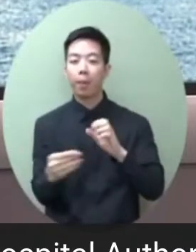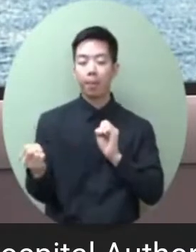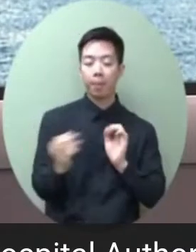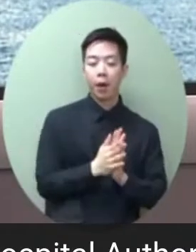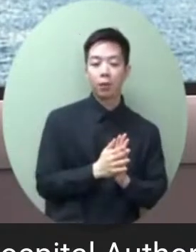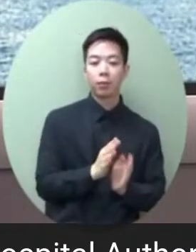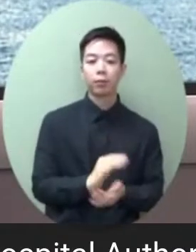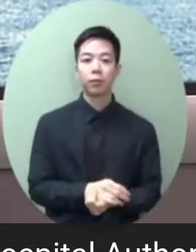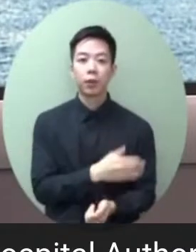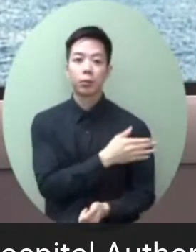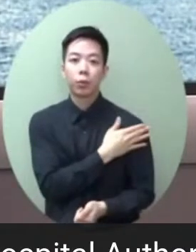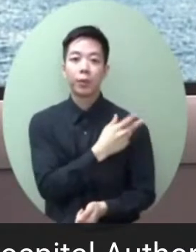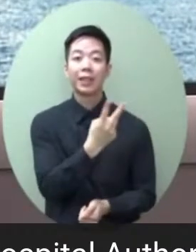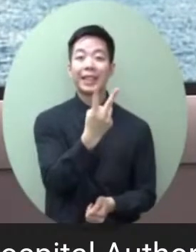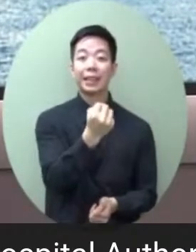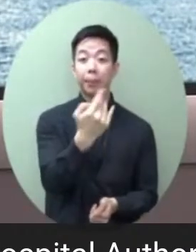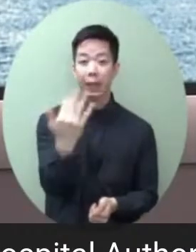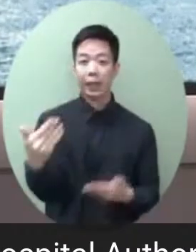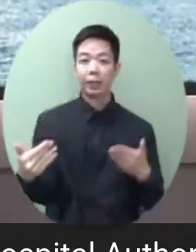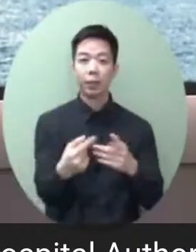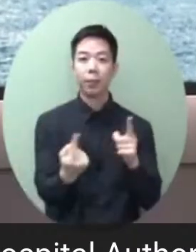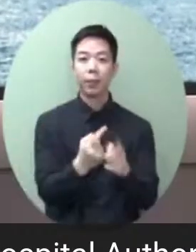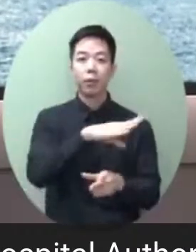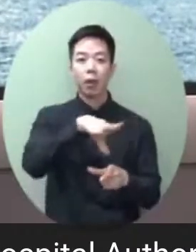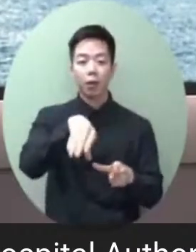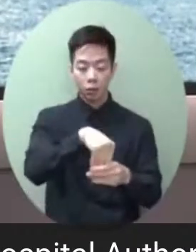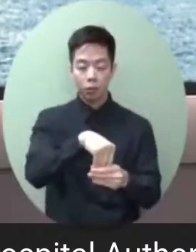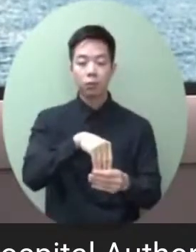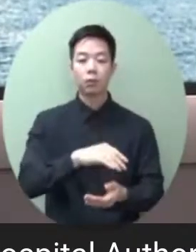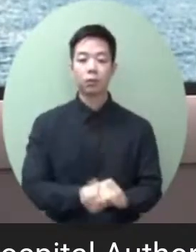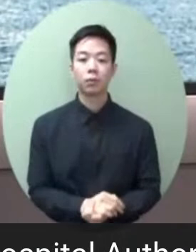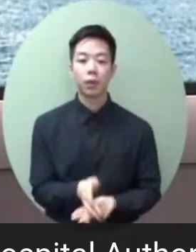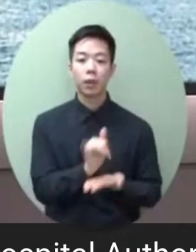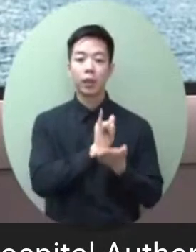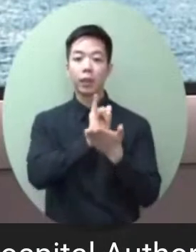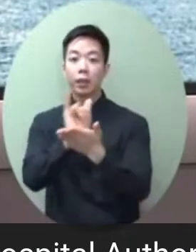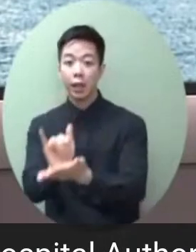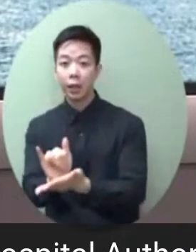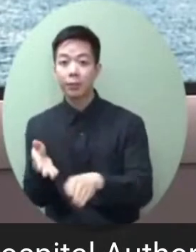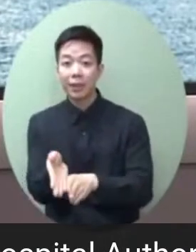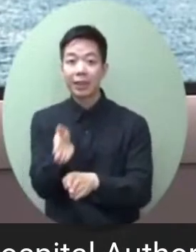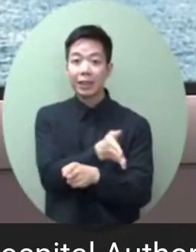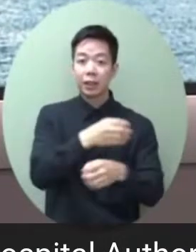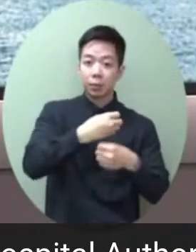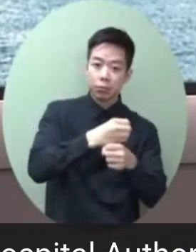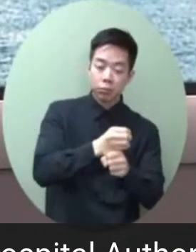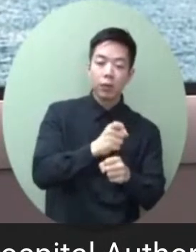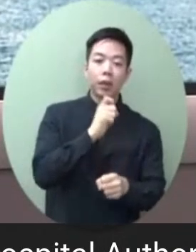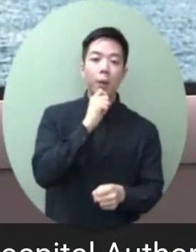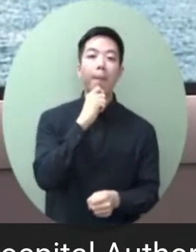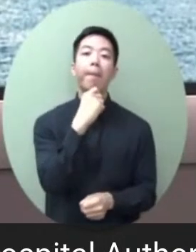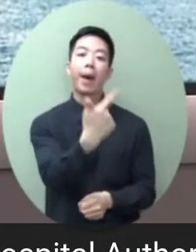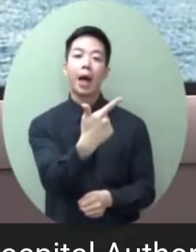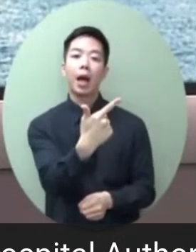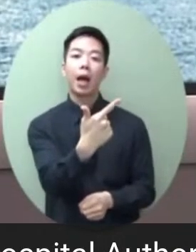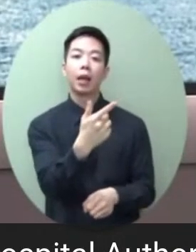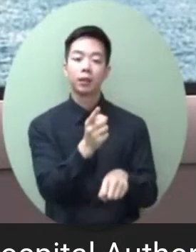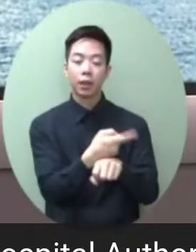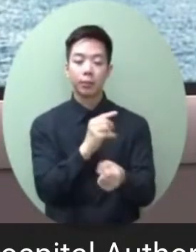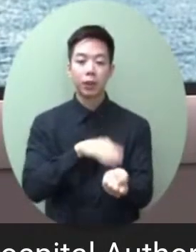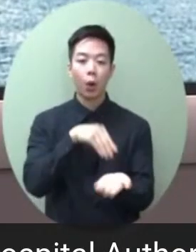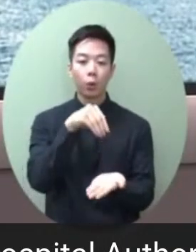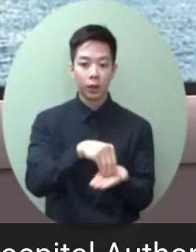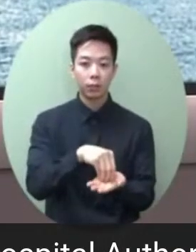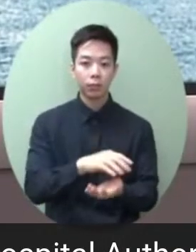in social or household exposure. About 20 of those are listed at close contacts. And through screening, we found 8 patients